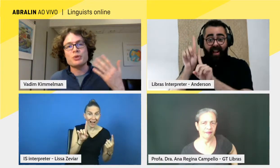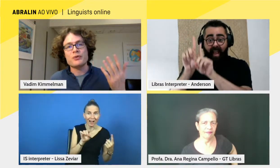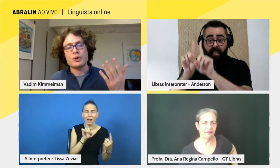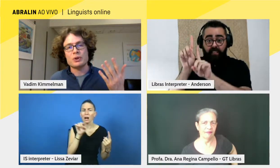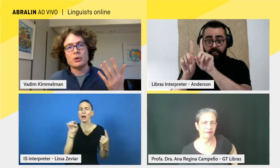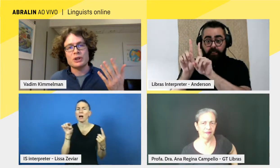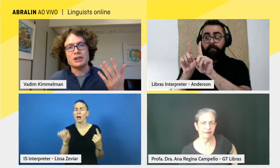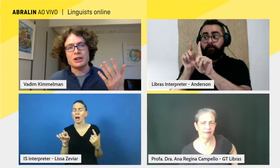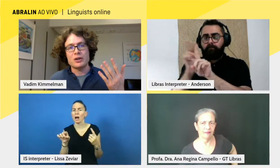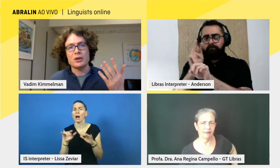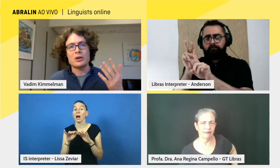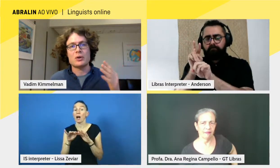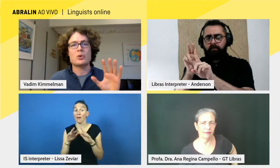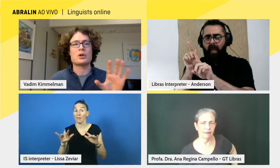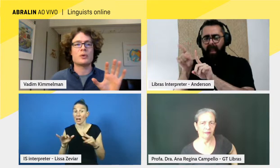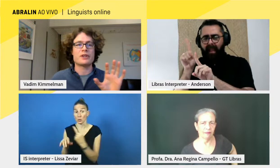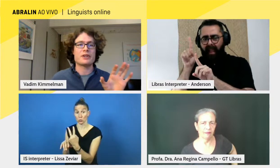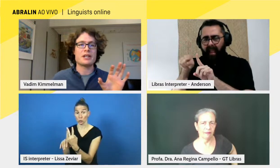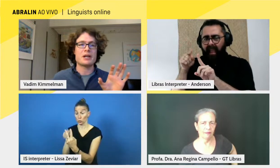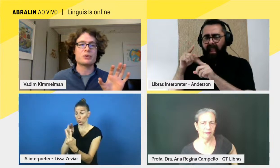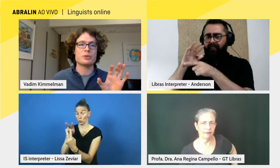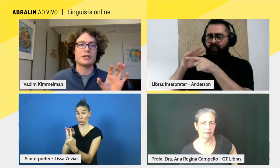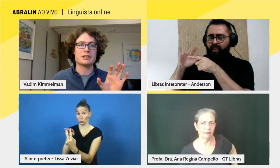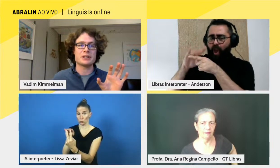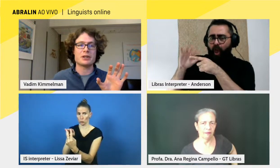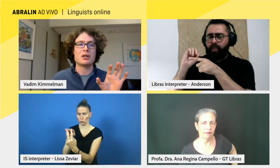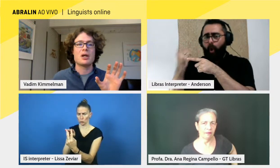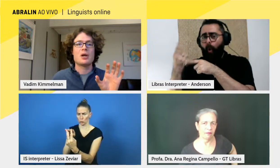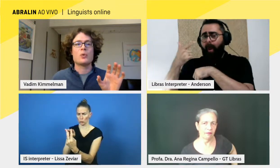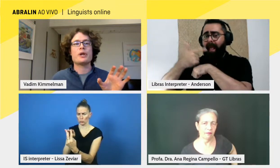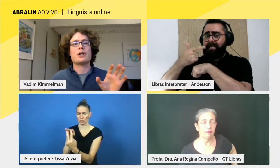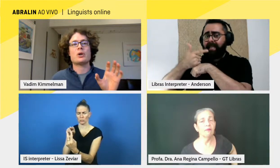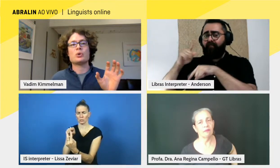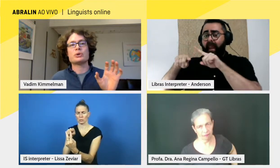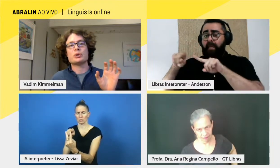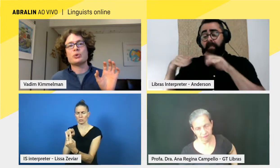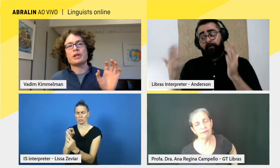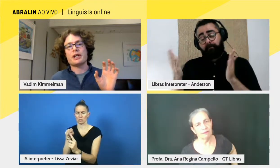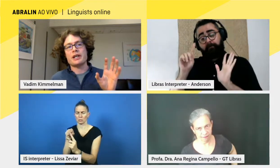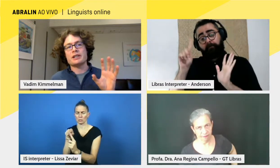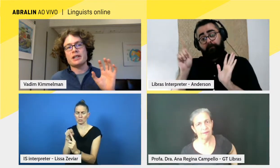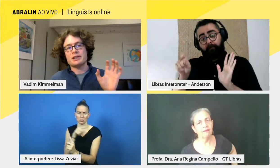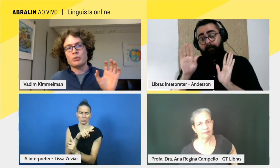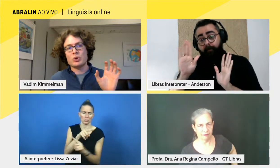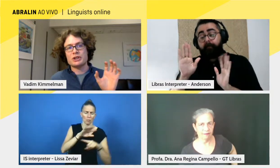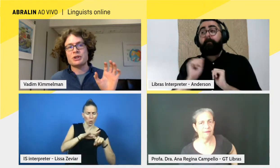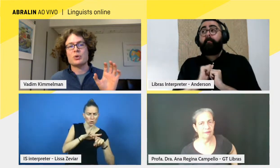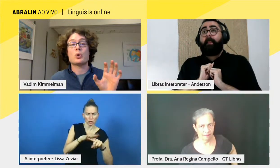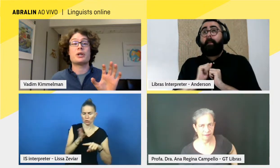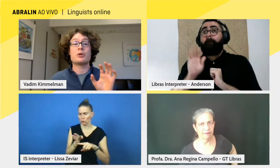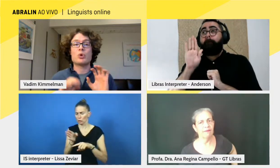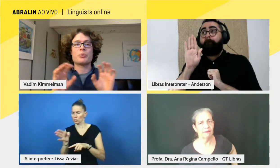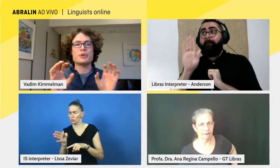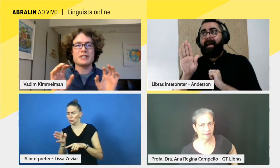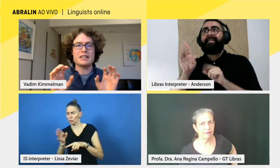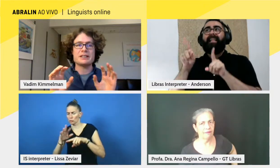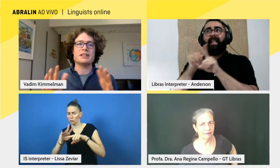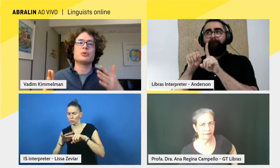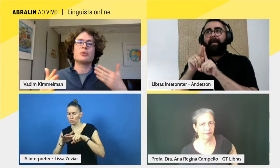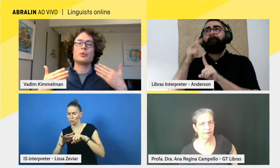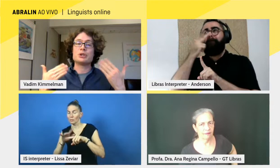they could be phonological or whether they have to be lexical. We are also looking at etymology, or